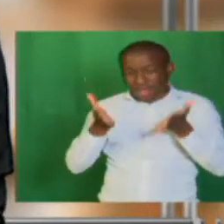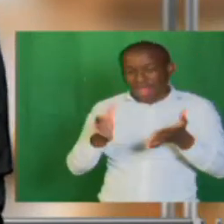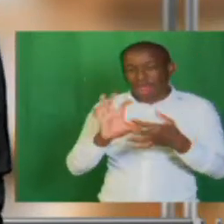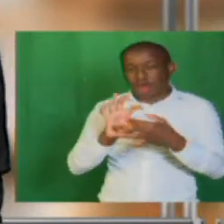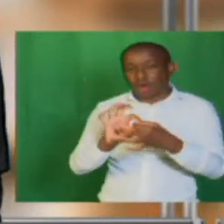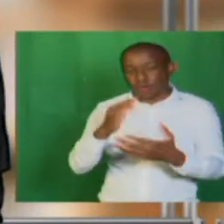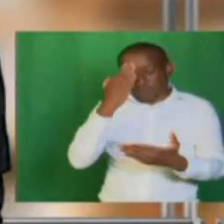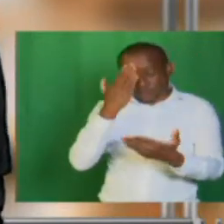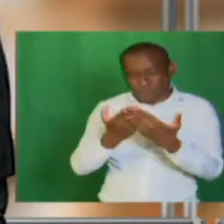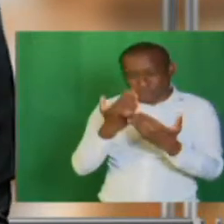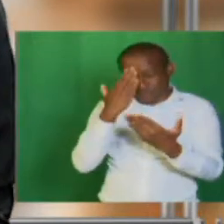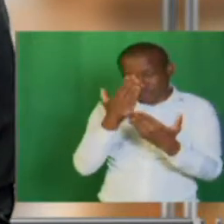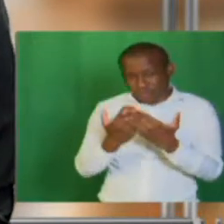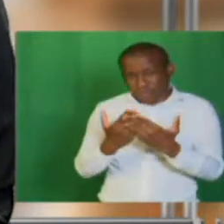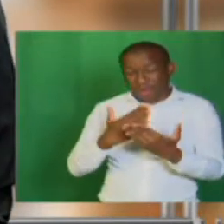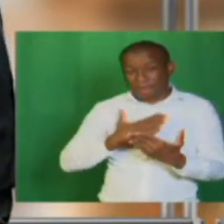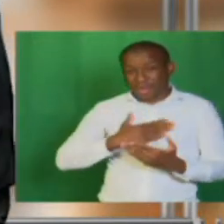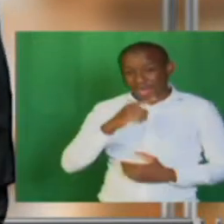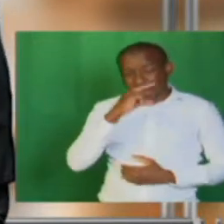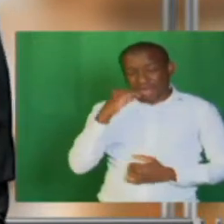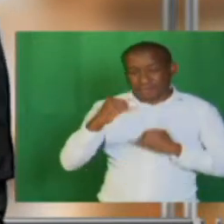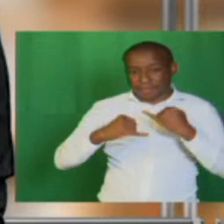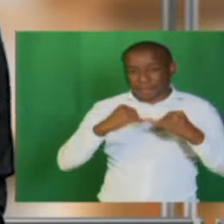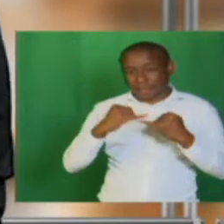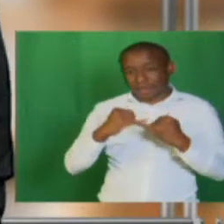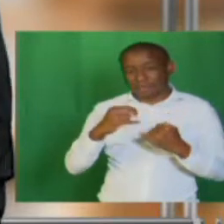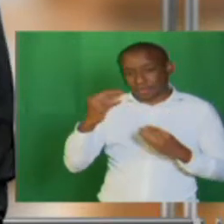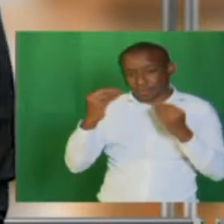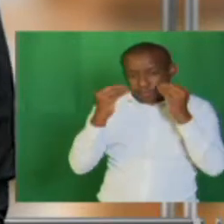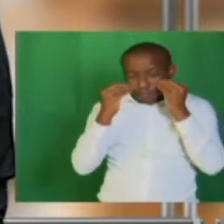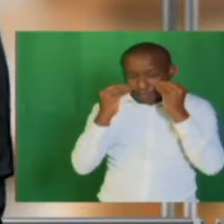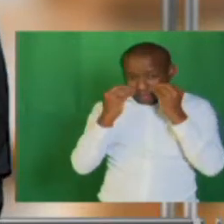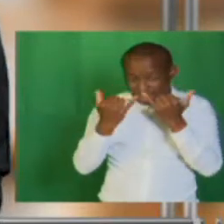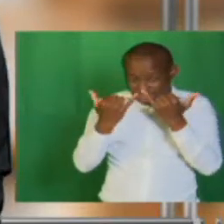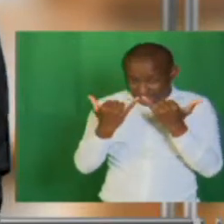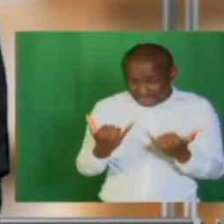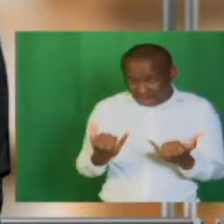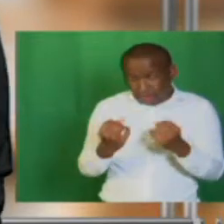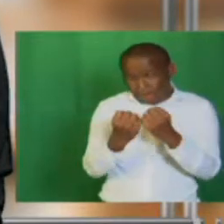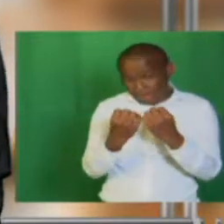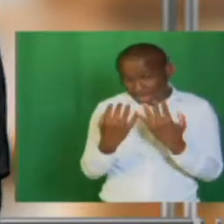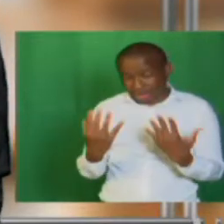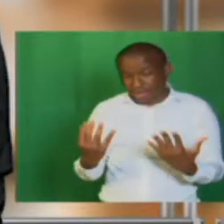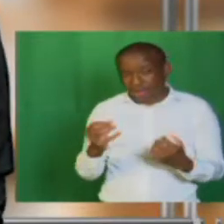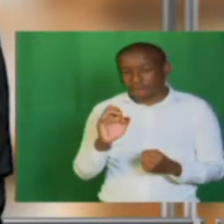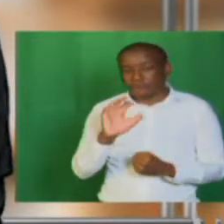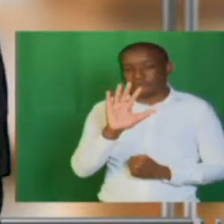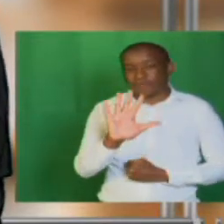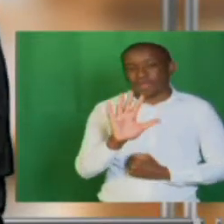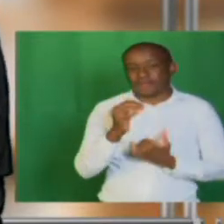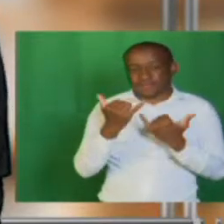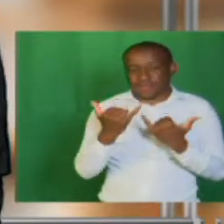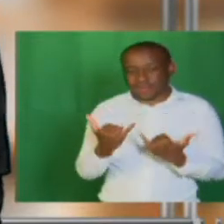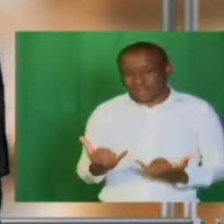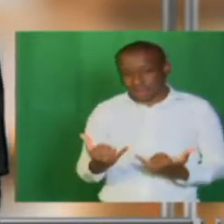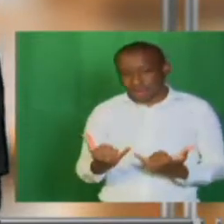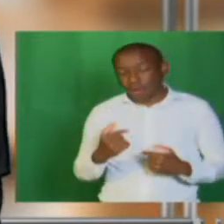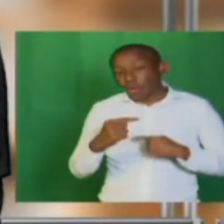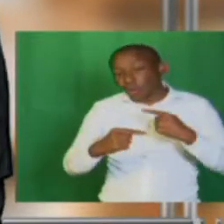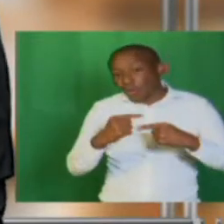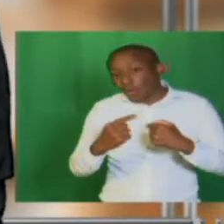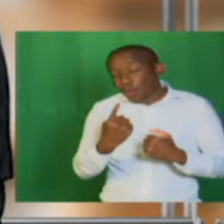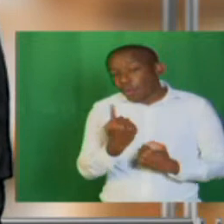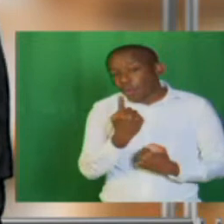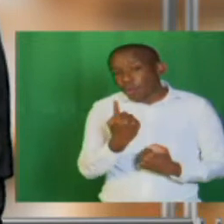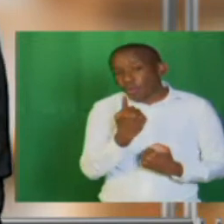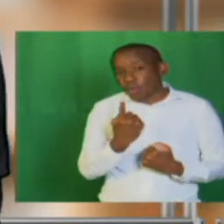is Home Study. My name is Nokwazi Dlamini and right now we are doing Mathematics for Form 5 and already joining me